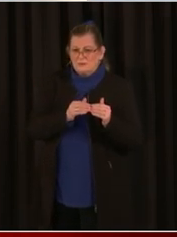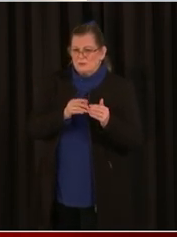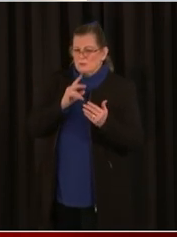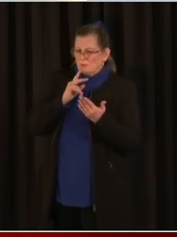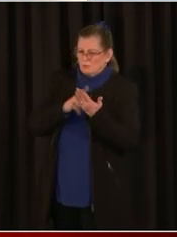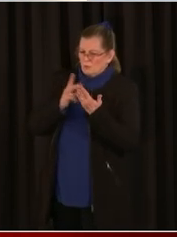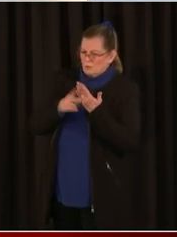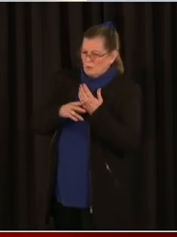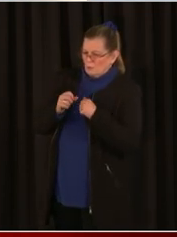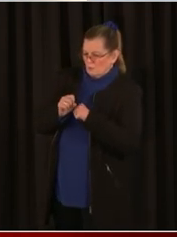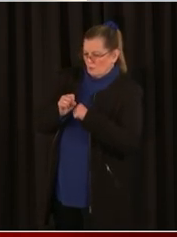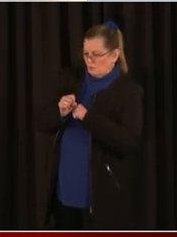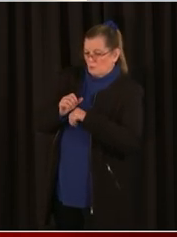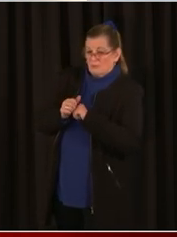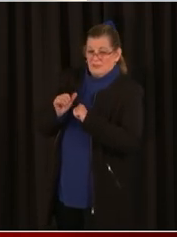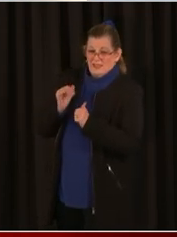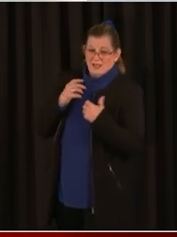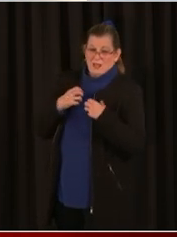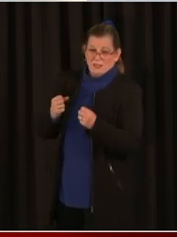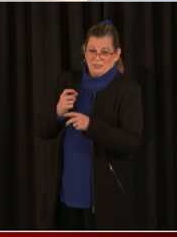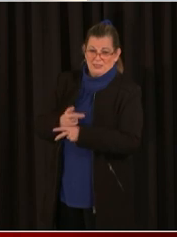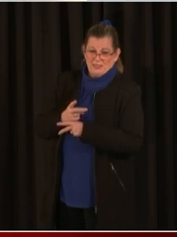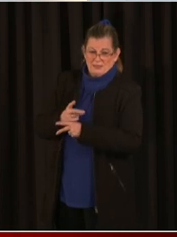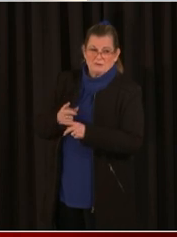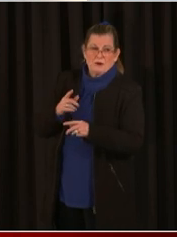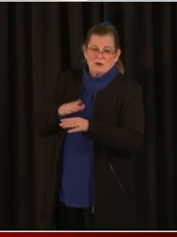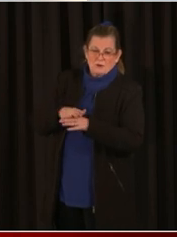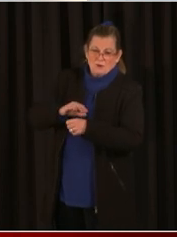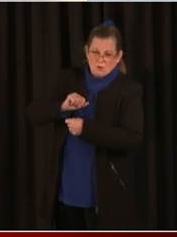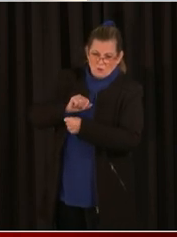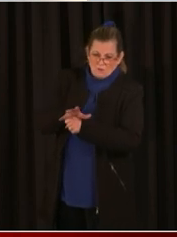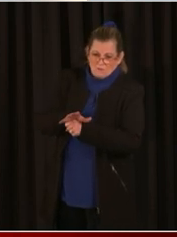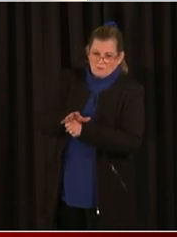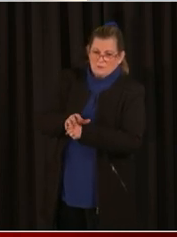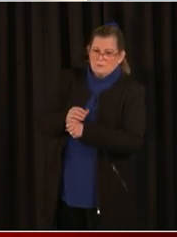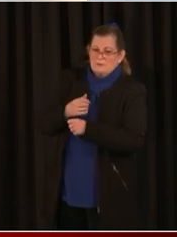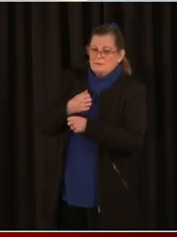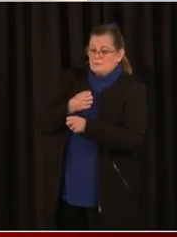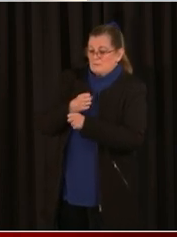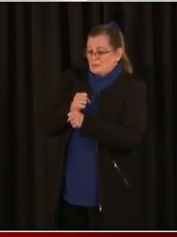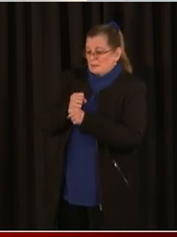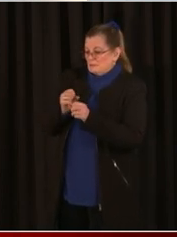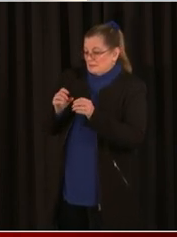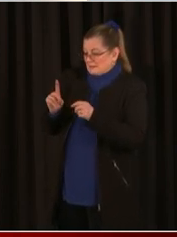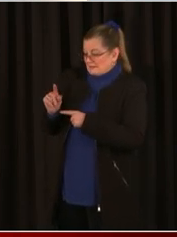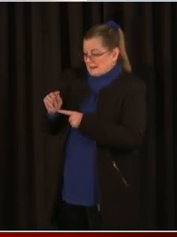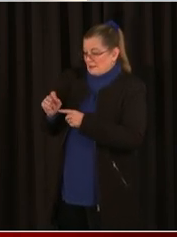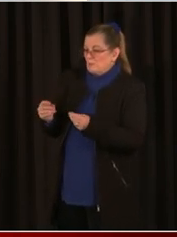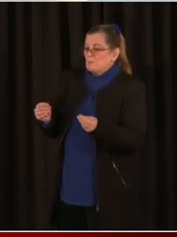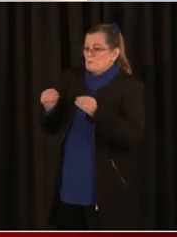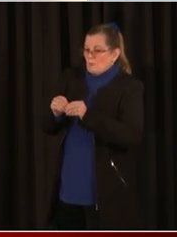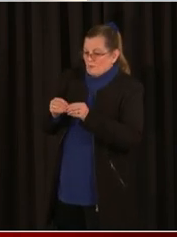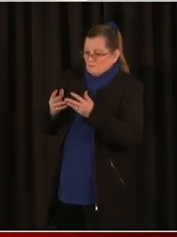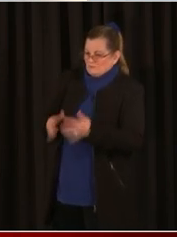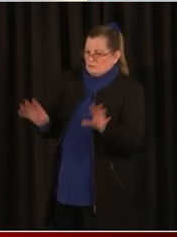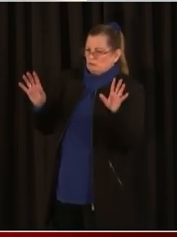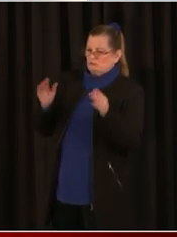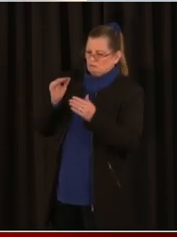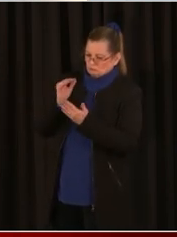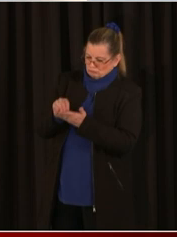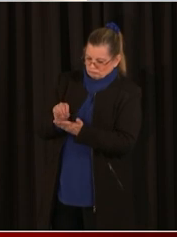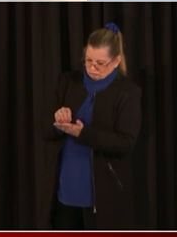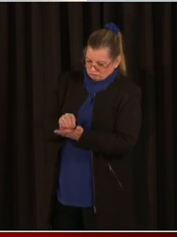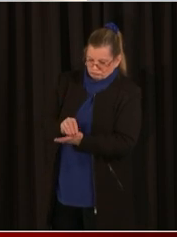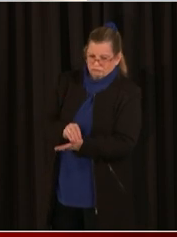we're working with our healthcare providers, our COVID-19 vaccine providers, to make this data more complete and robust. No conclusions can